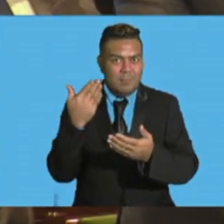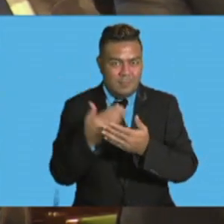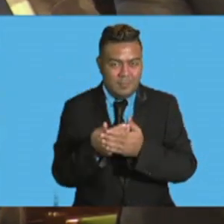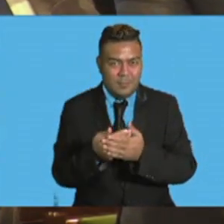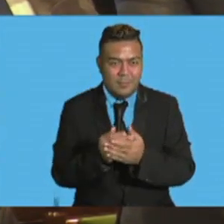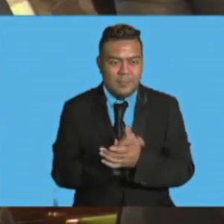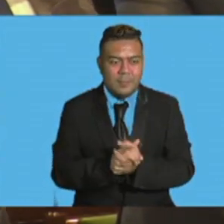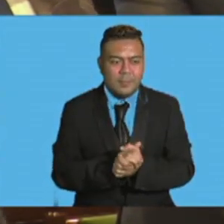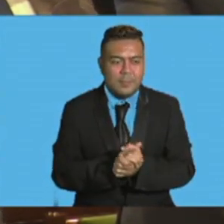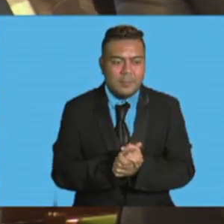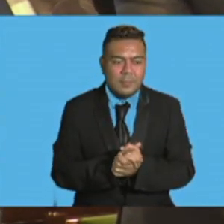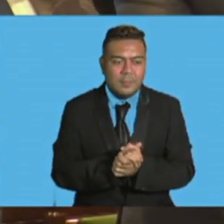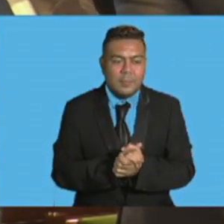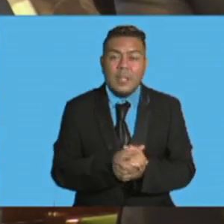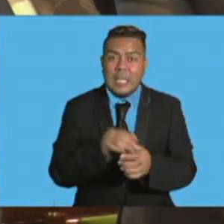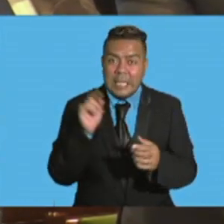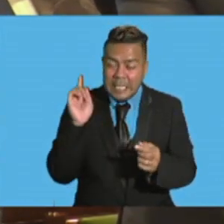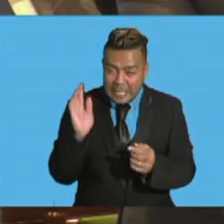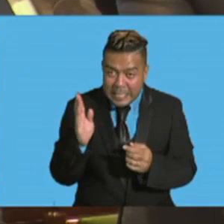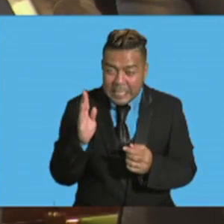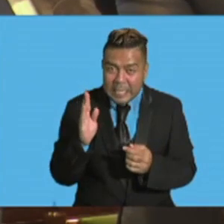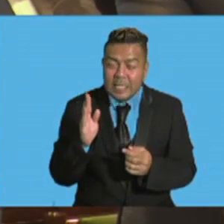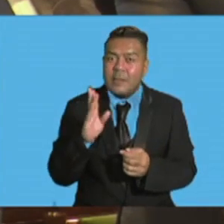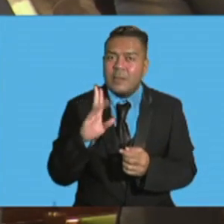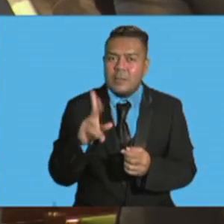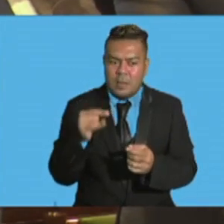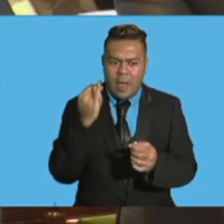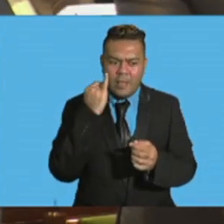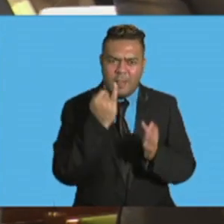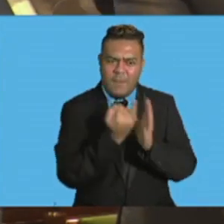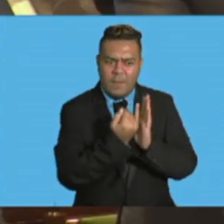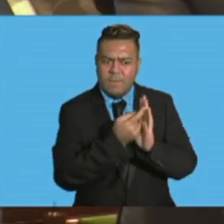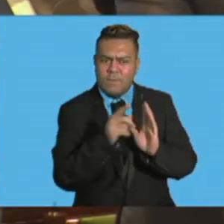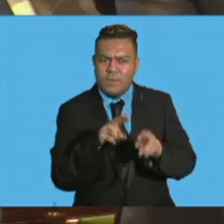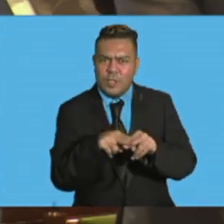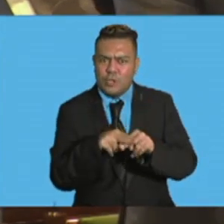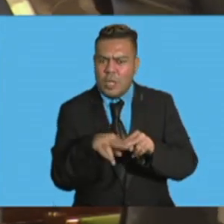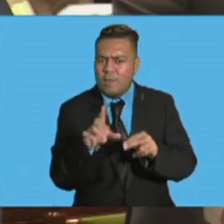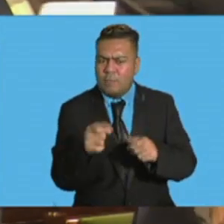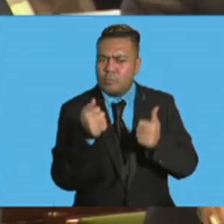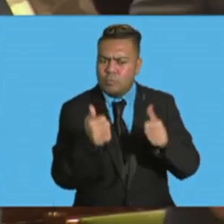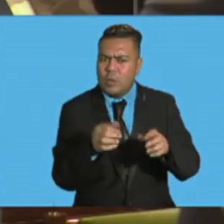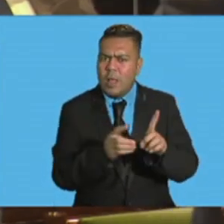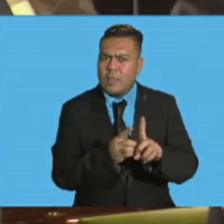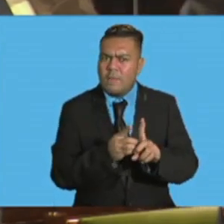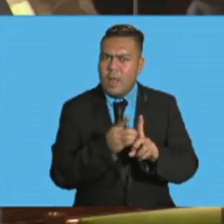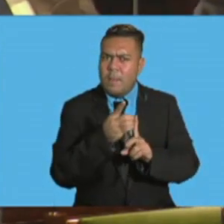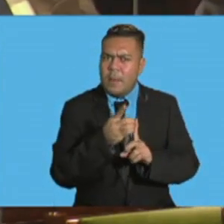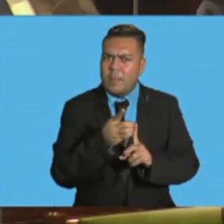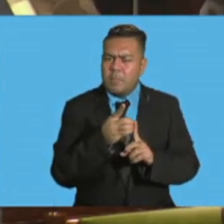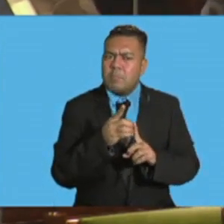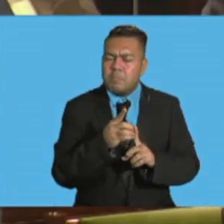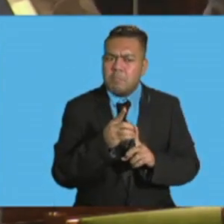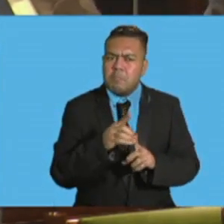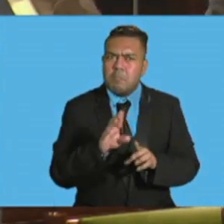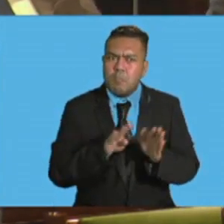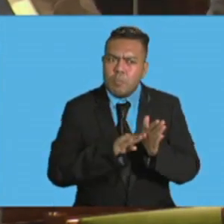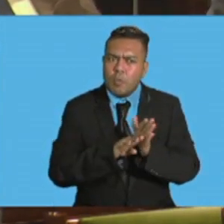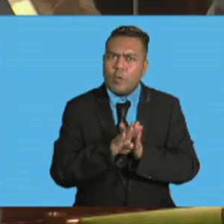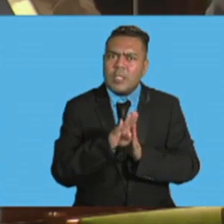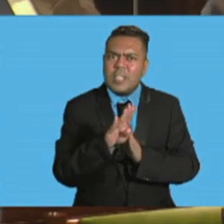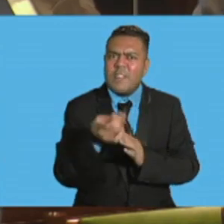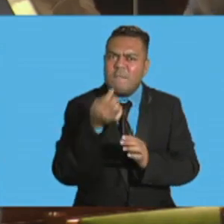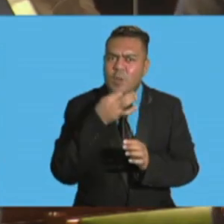Morgan. And he, in fact, identified Fiji as having remarkable development progress in the last few years and acknowledged